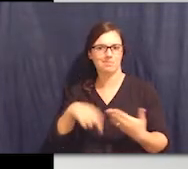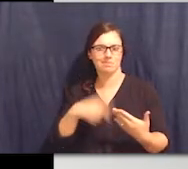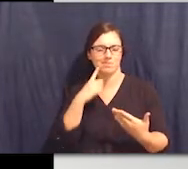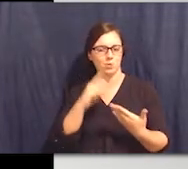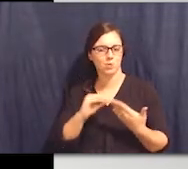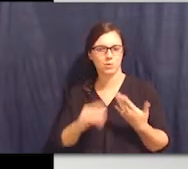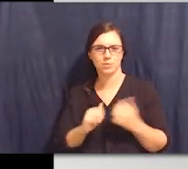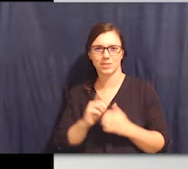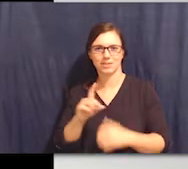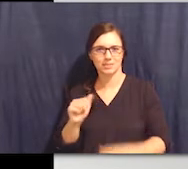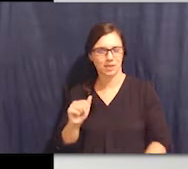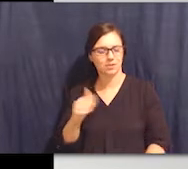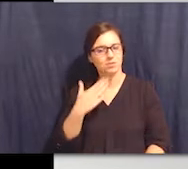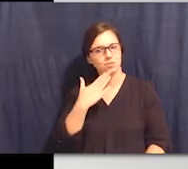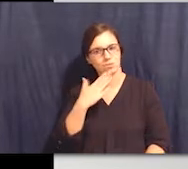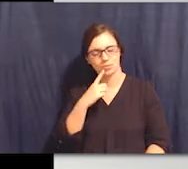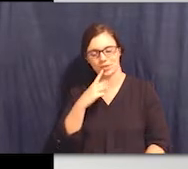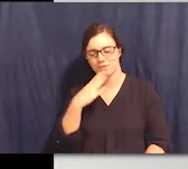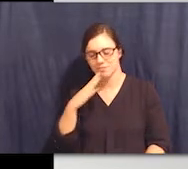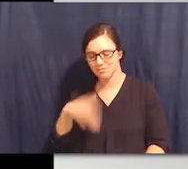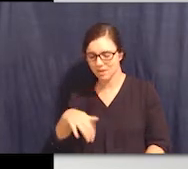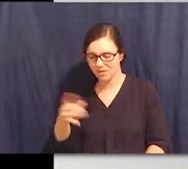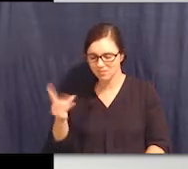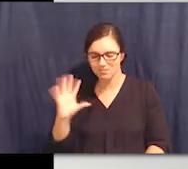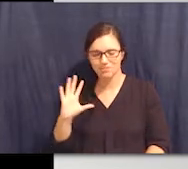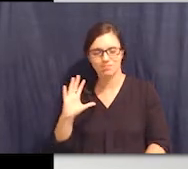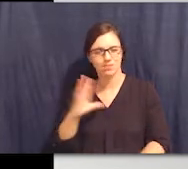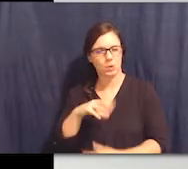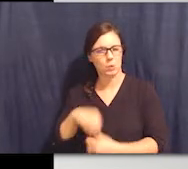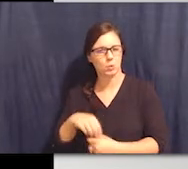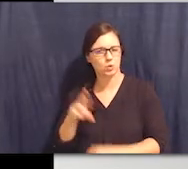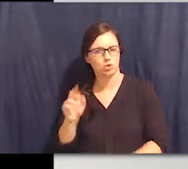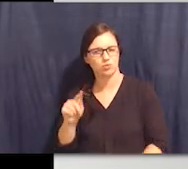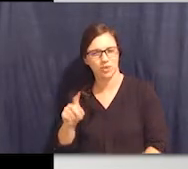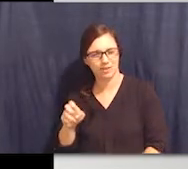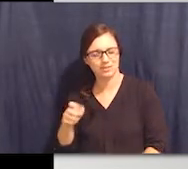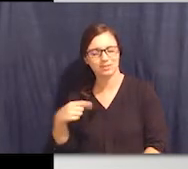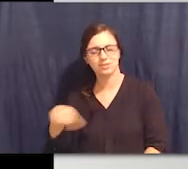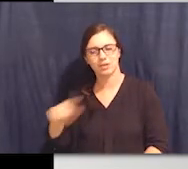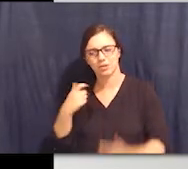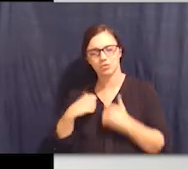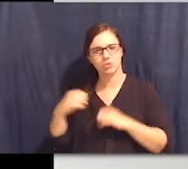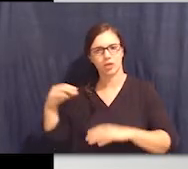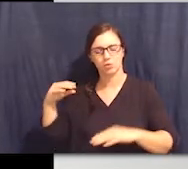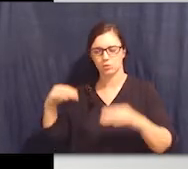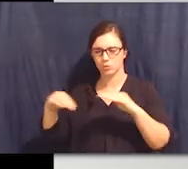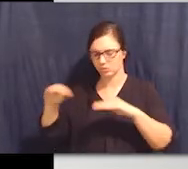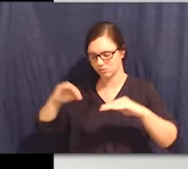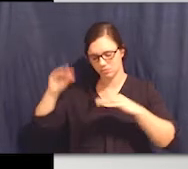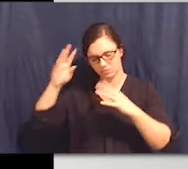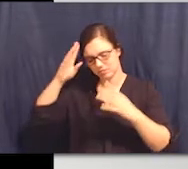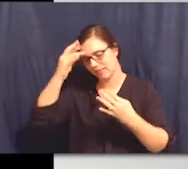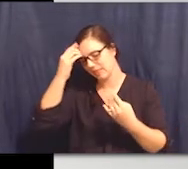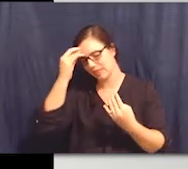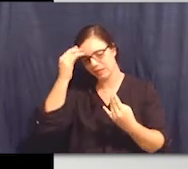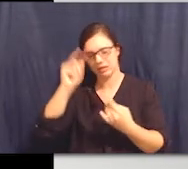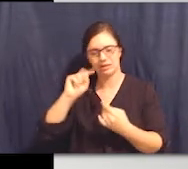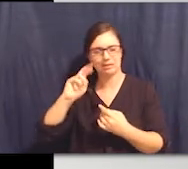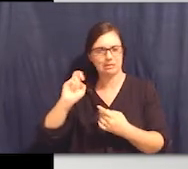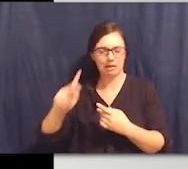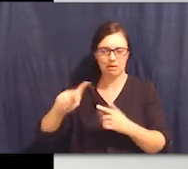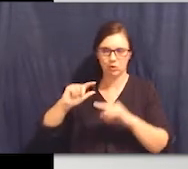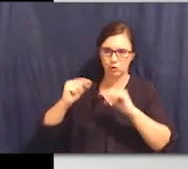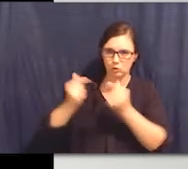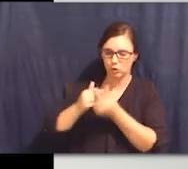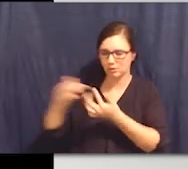with disabilities. They have really poor inclusion rates. And they're really putting together some think tanks and some groups